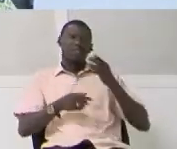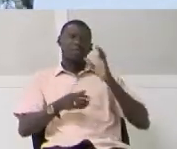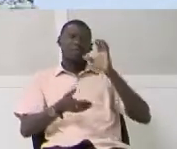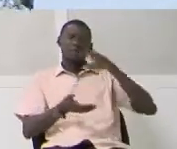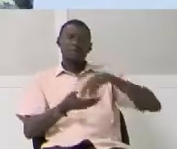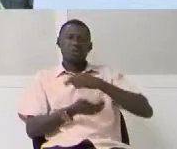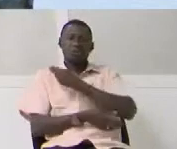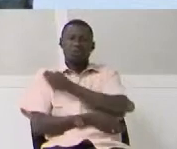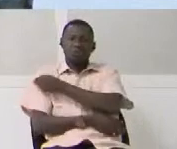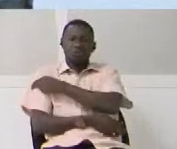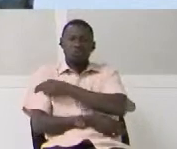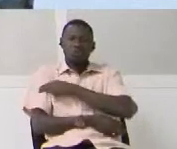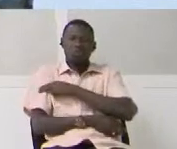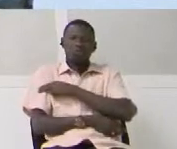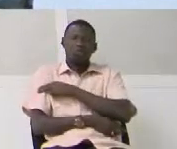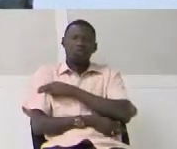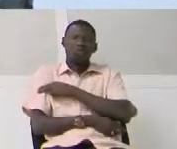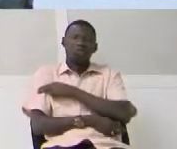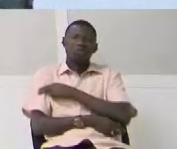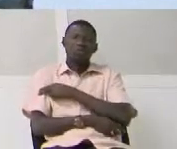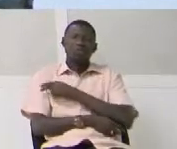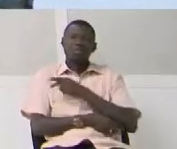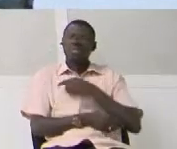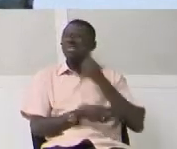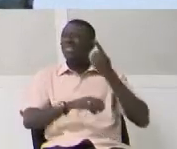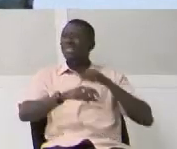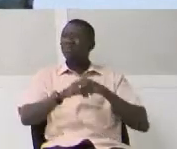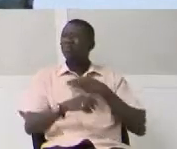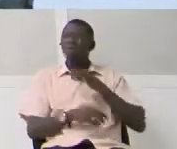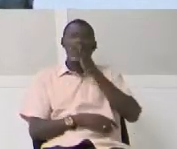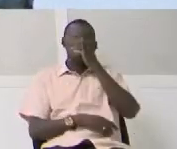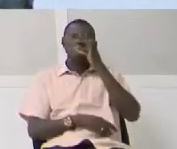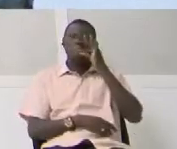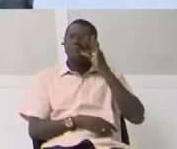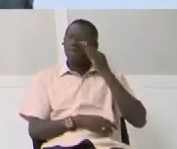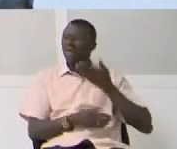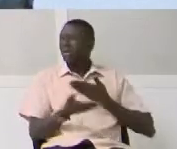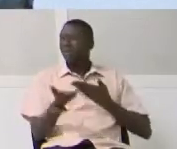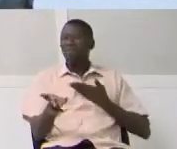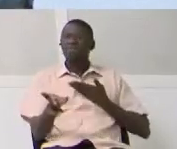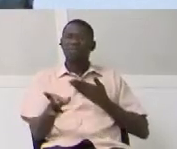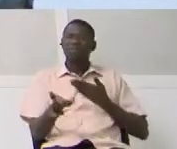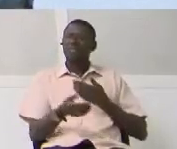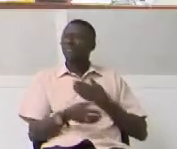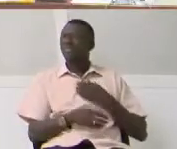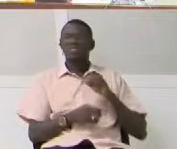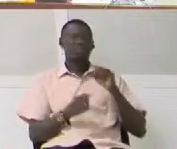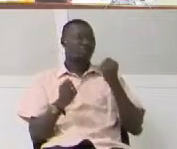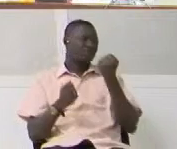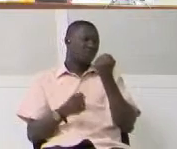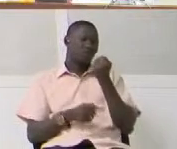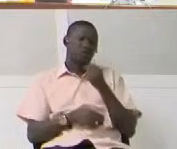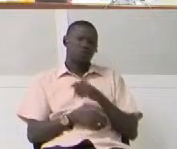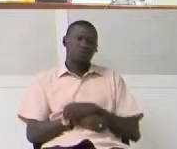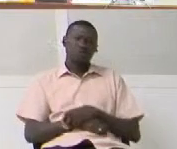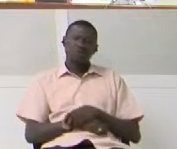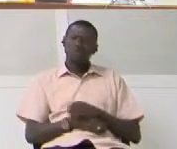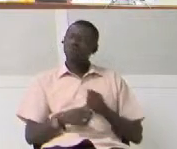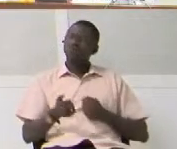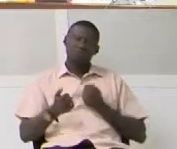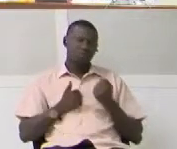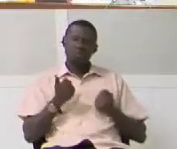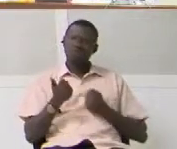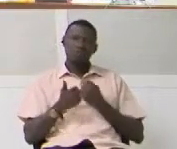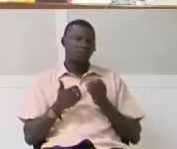still te mo ngi oron and he only got to theater by 11 and in the midst of that a lot of things happened and at the time also he was